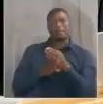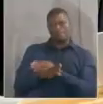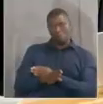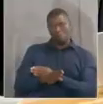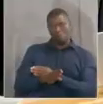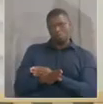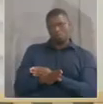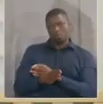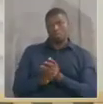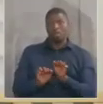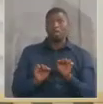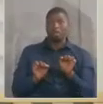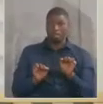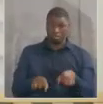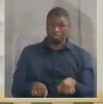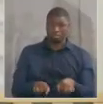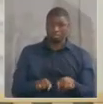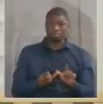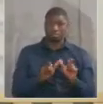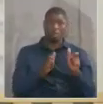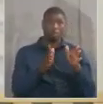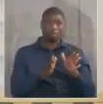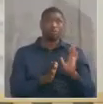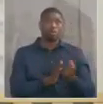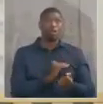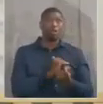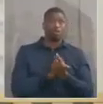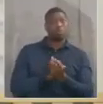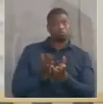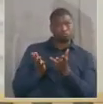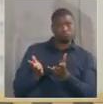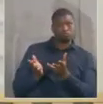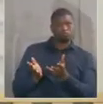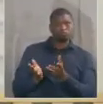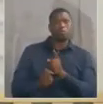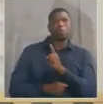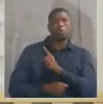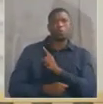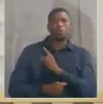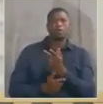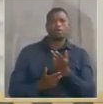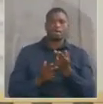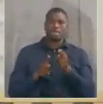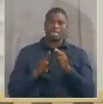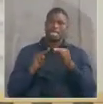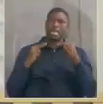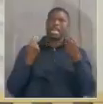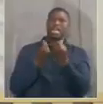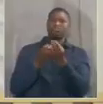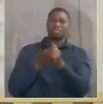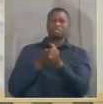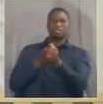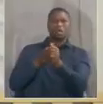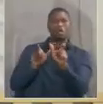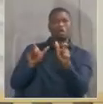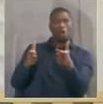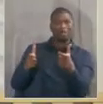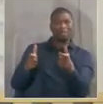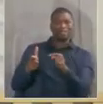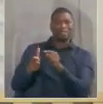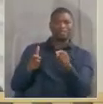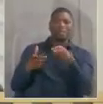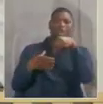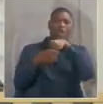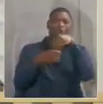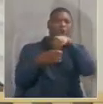Yes, Commissioner, that will be the case because the National Steering Committee is made up